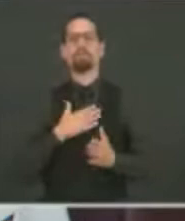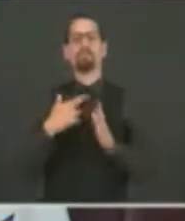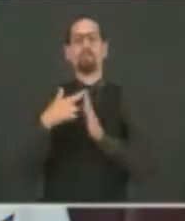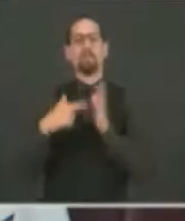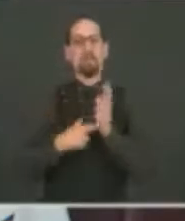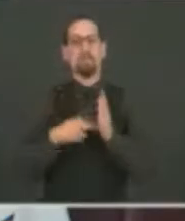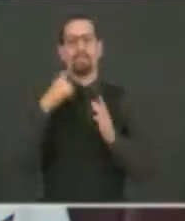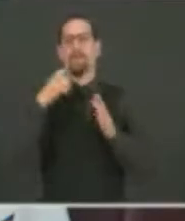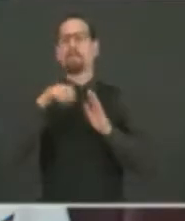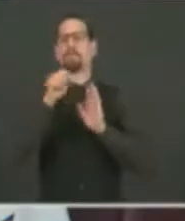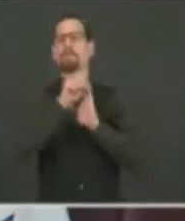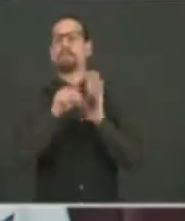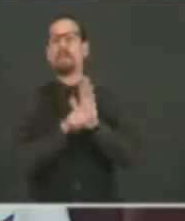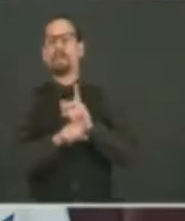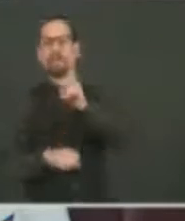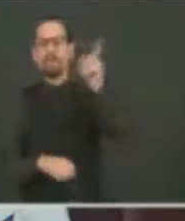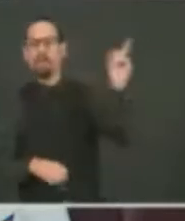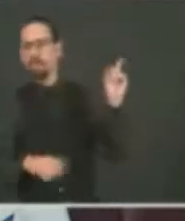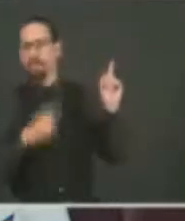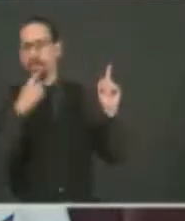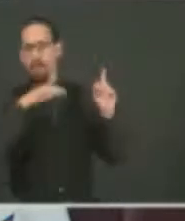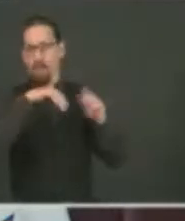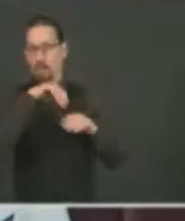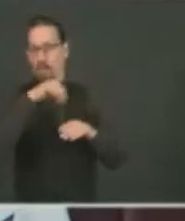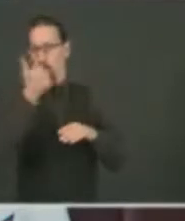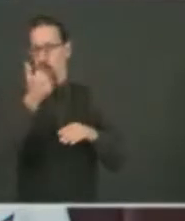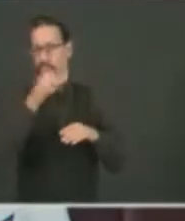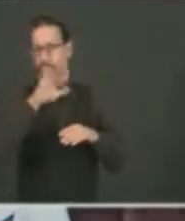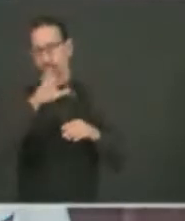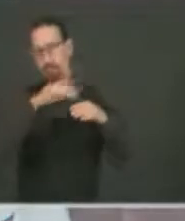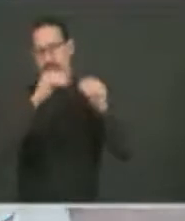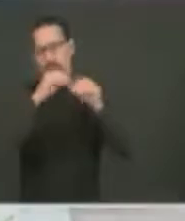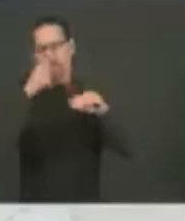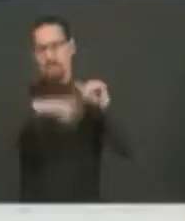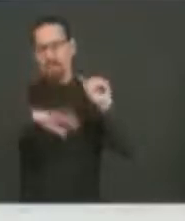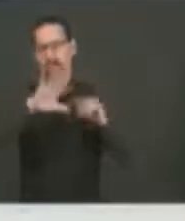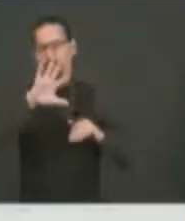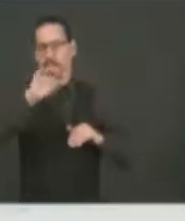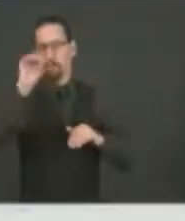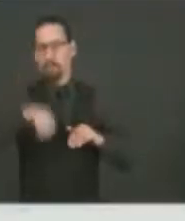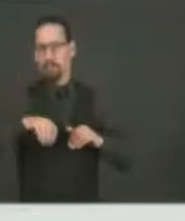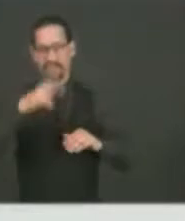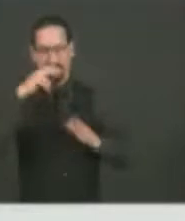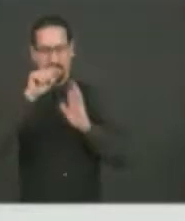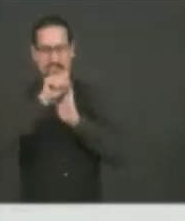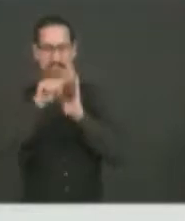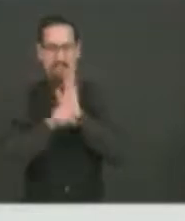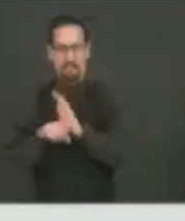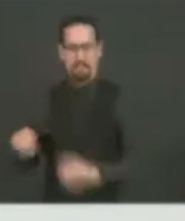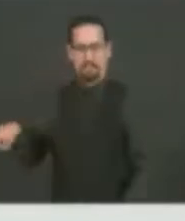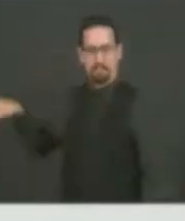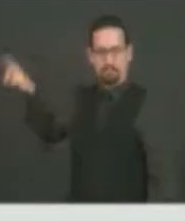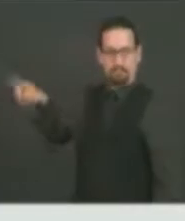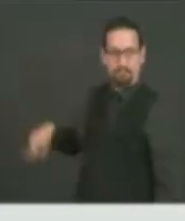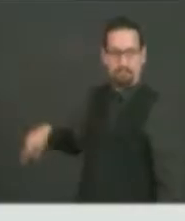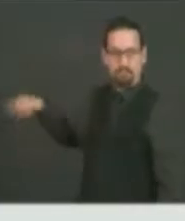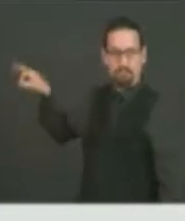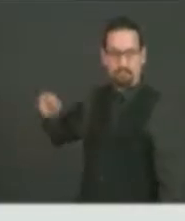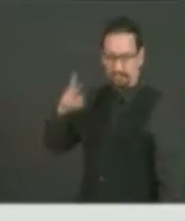rate above 5%. And I'd ask you to please put the slide up with the states on that